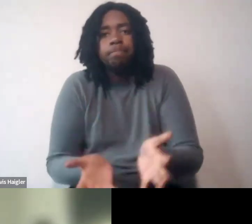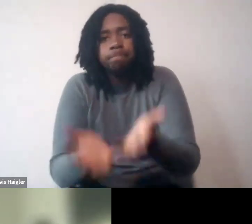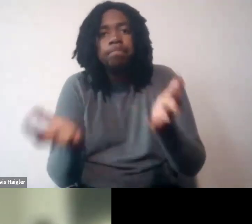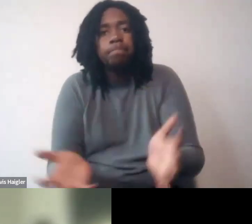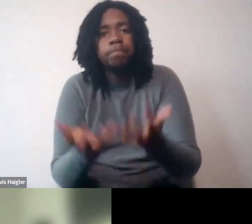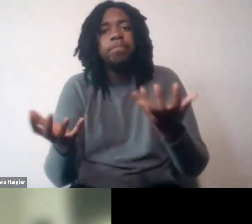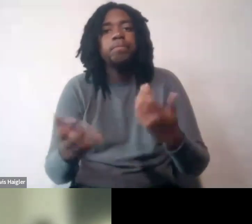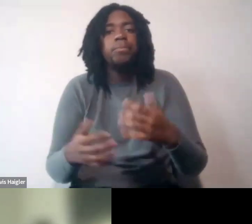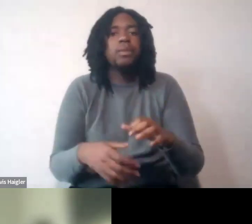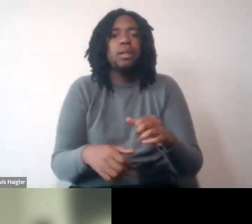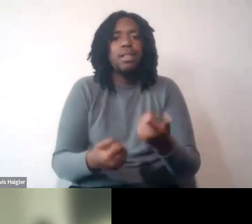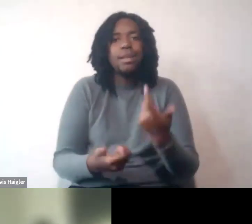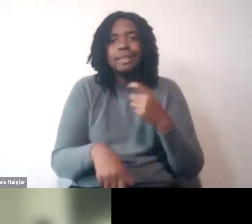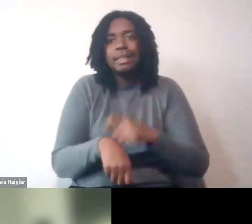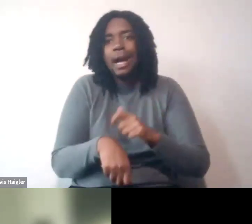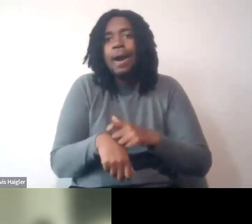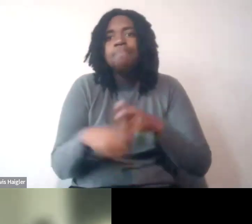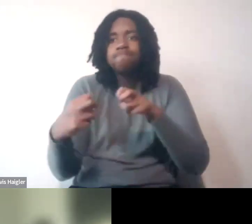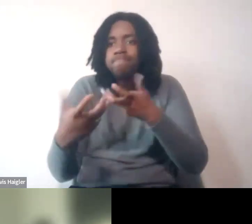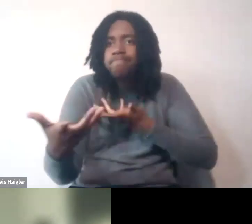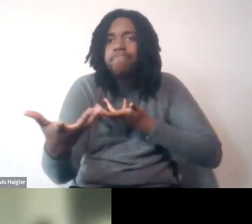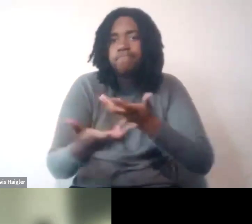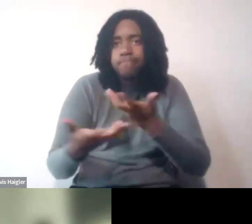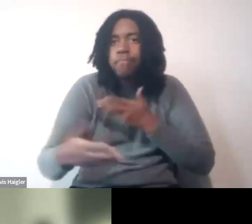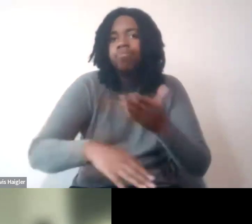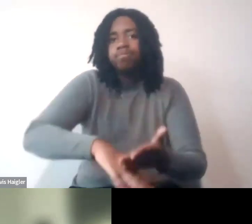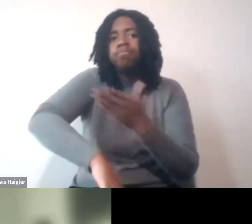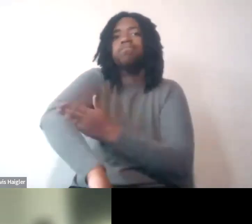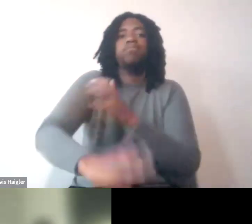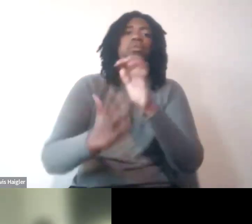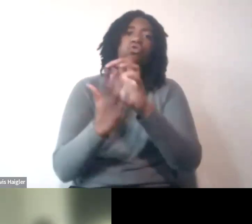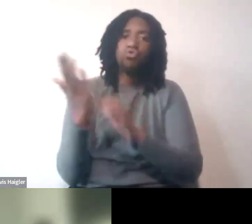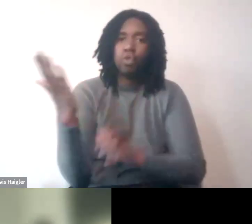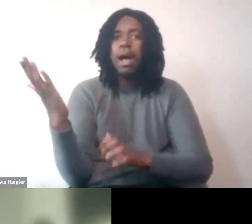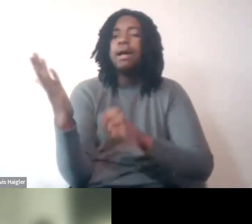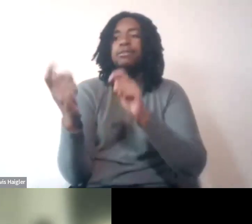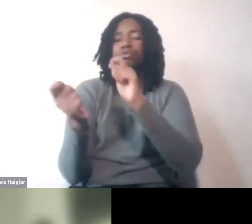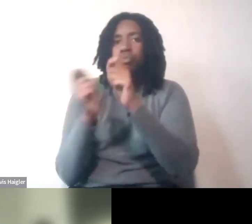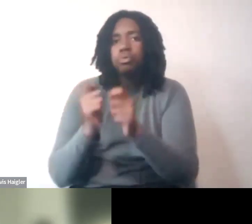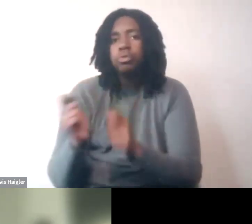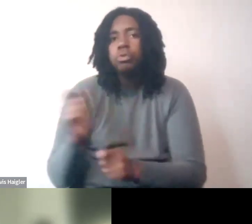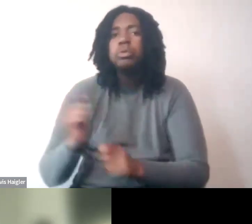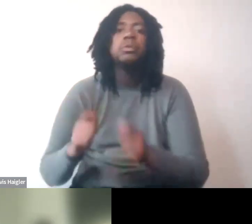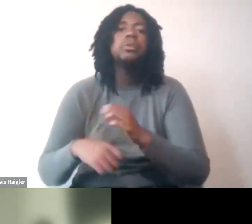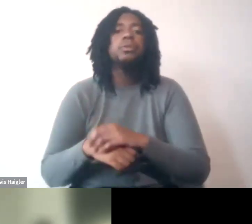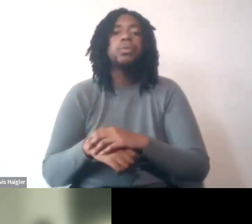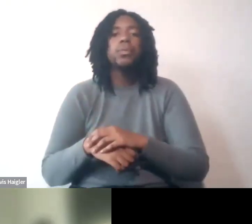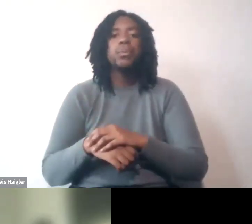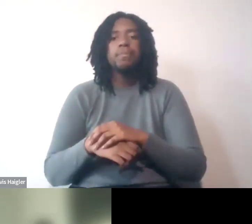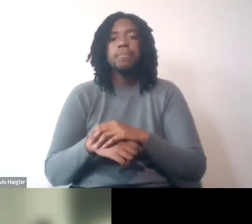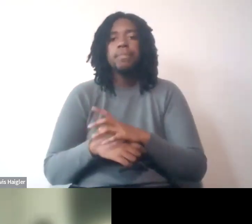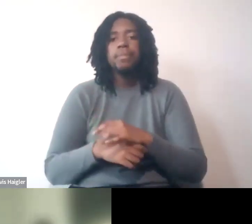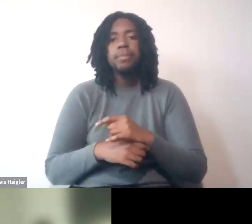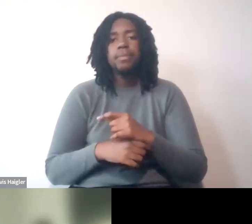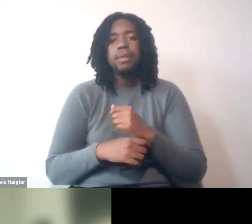time with these authors working on their manuscripts and more than what a